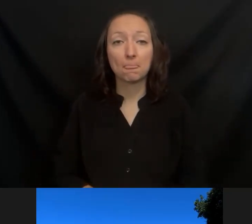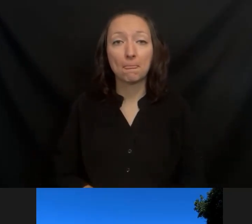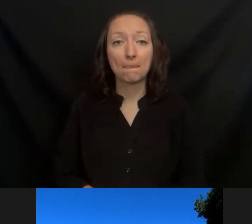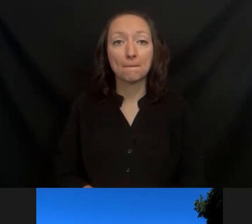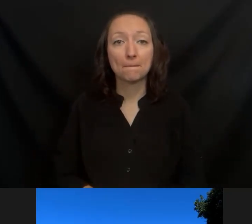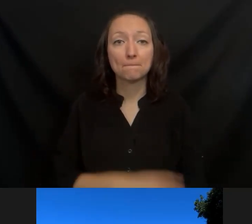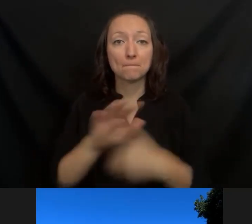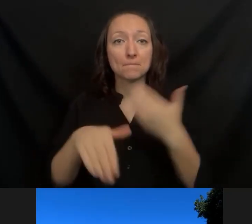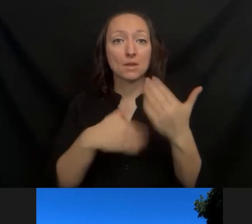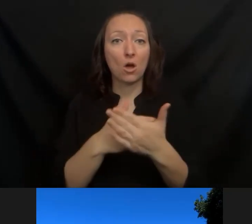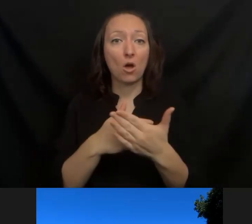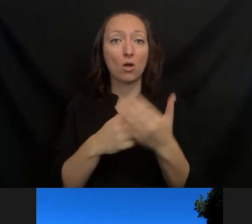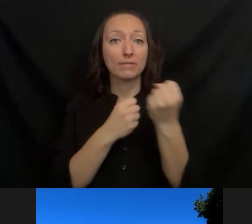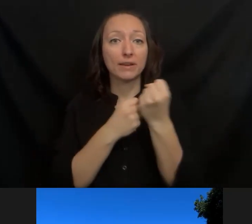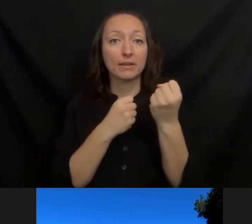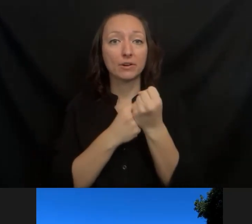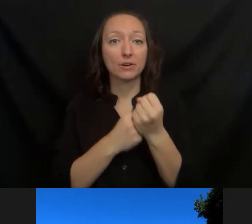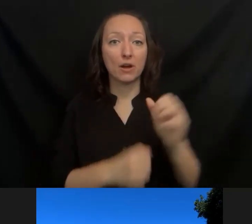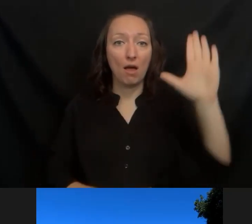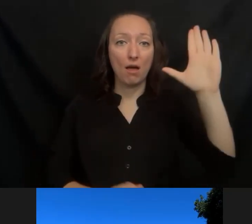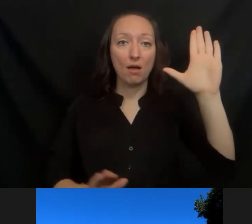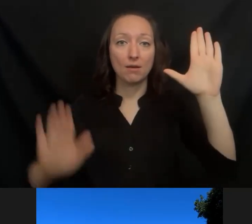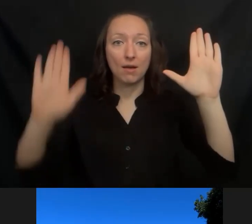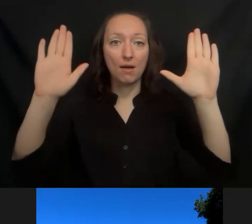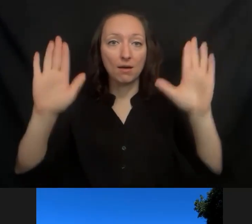All in favor? Aye.